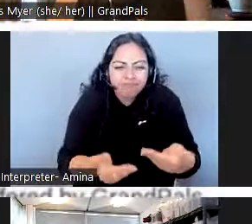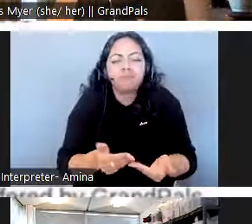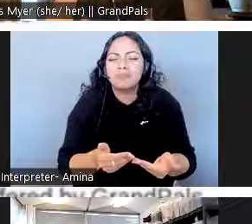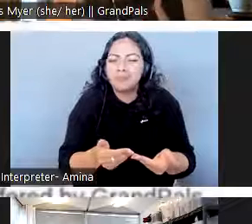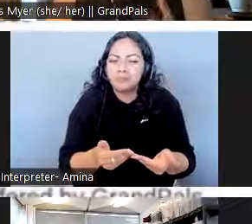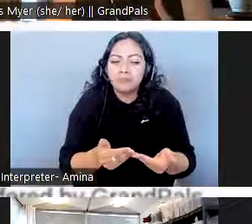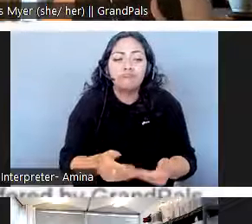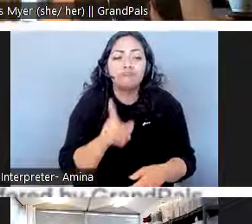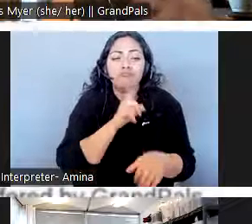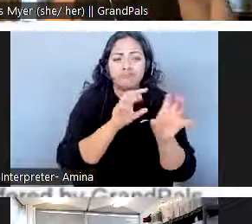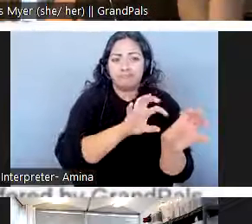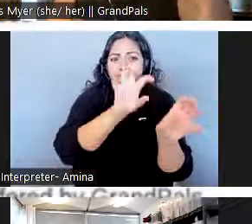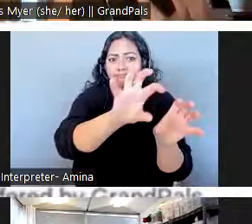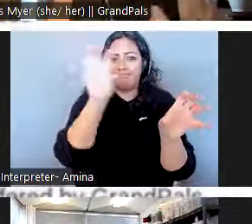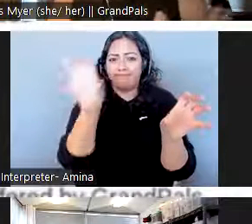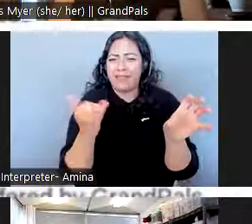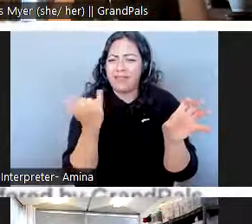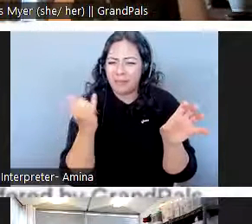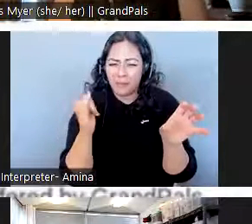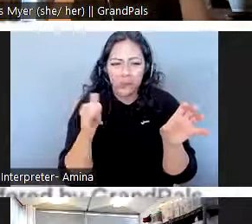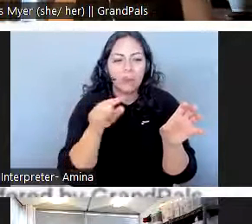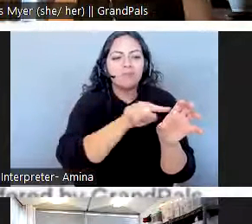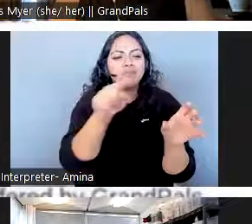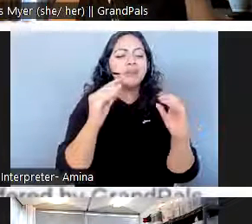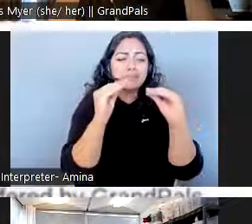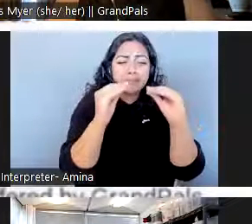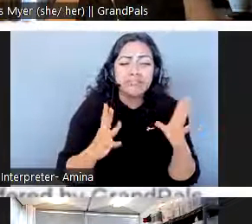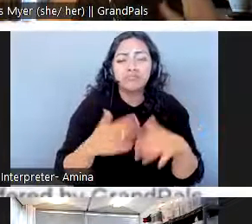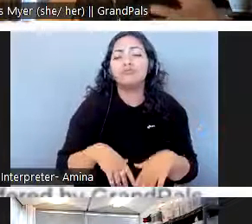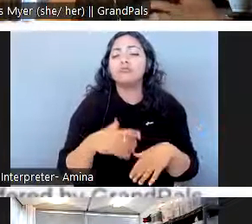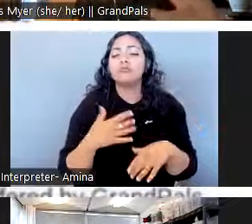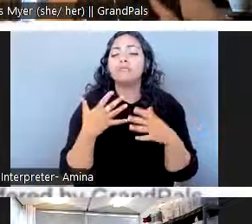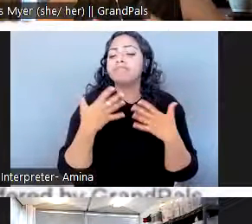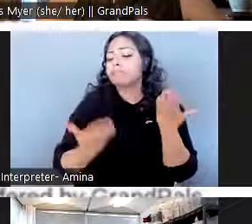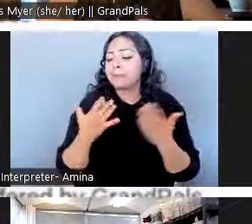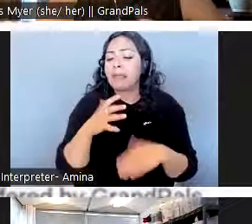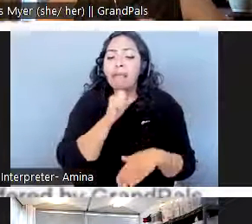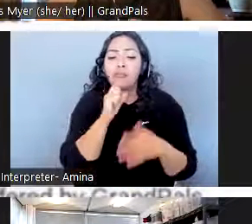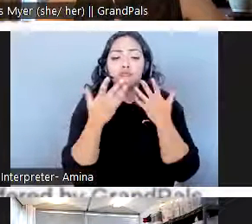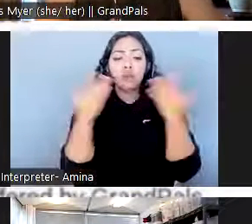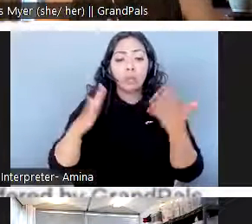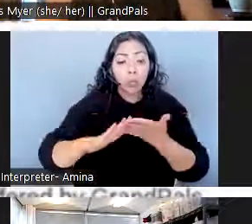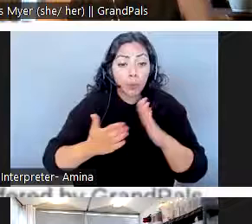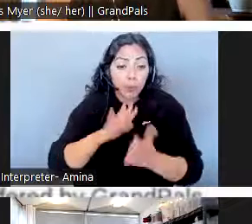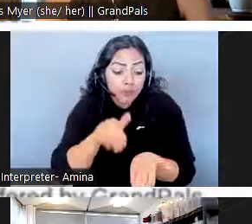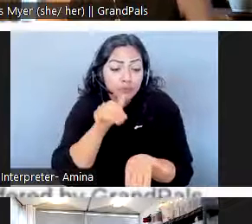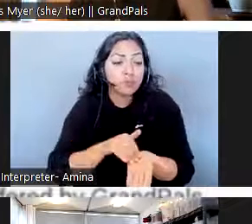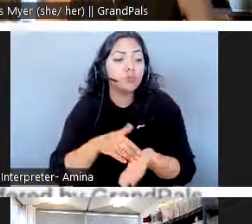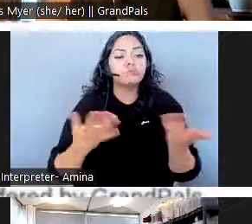come together. It's the teachers, a community, like an age-friendly community center, or maybe it's a